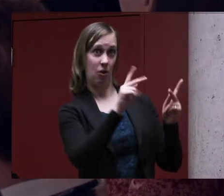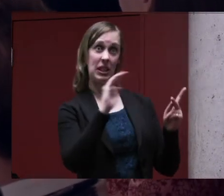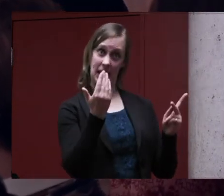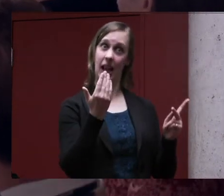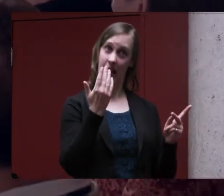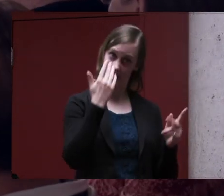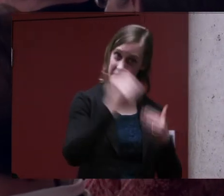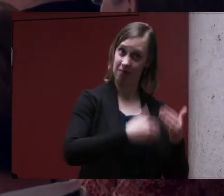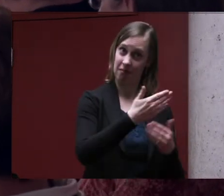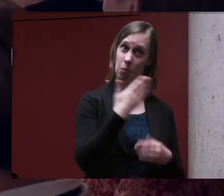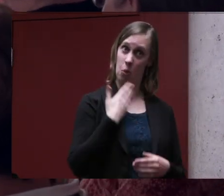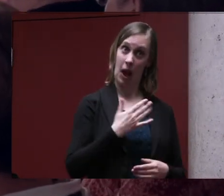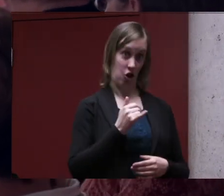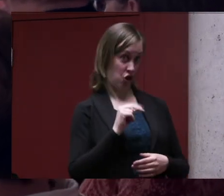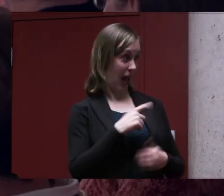work, aren't we?